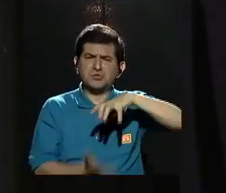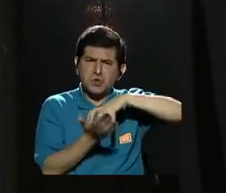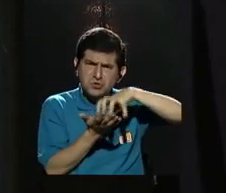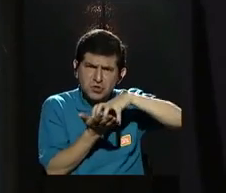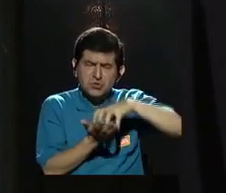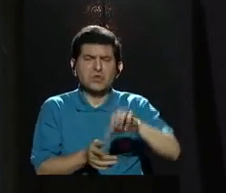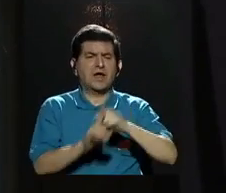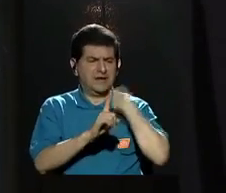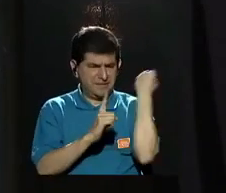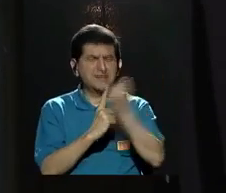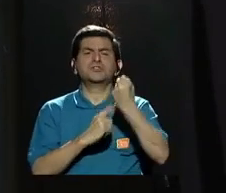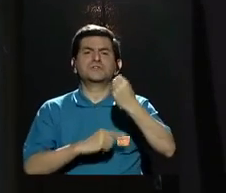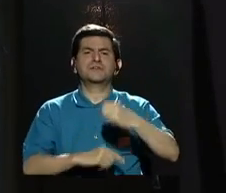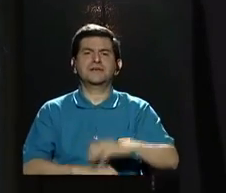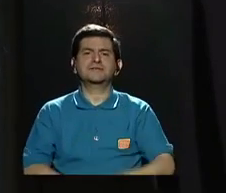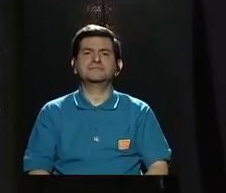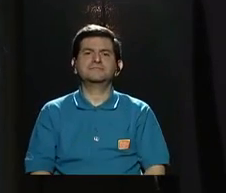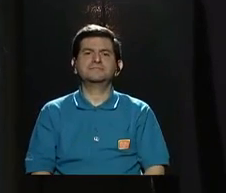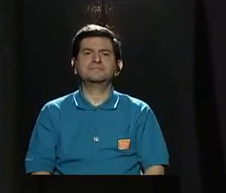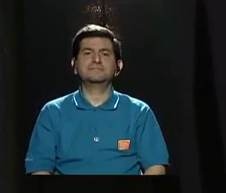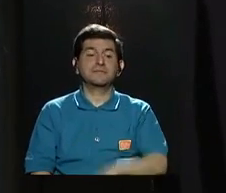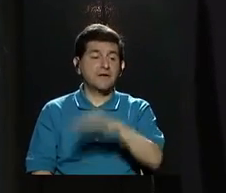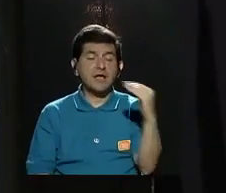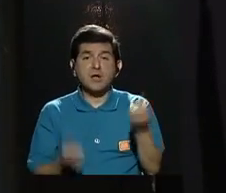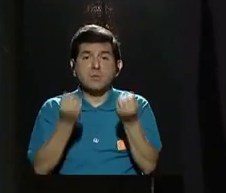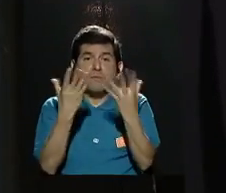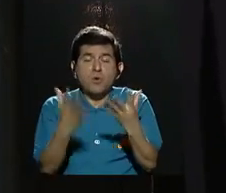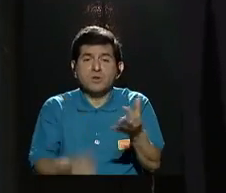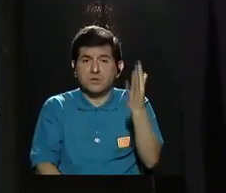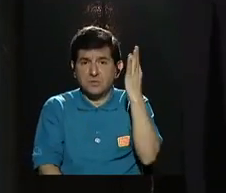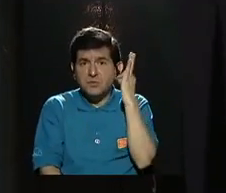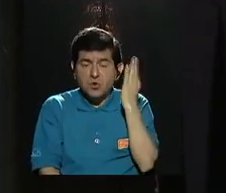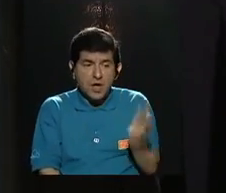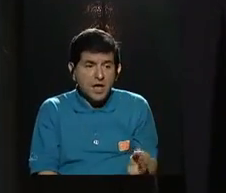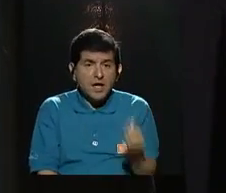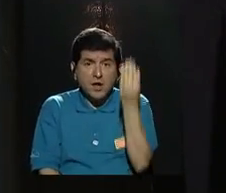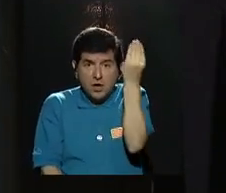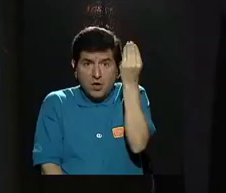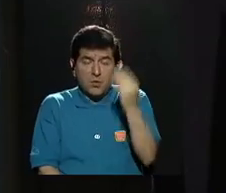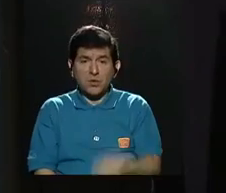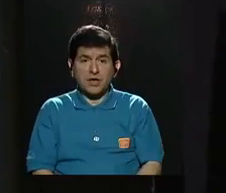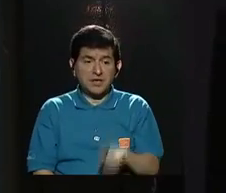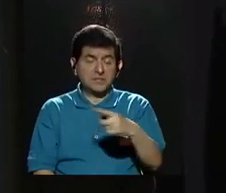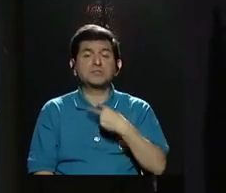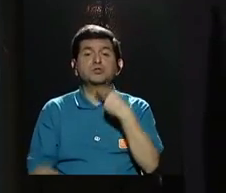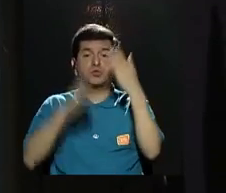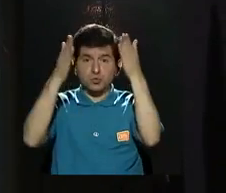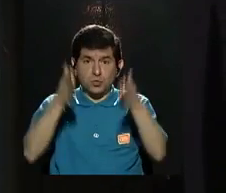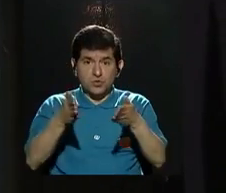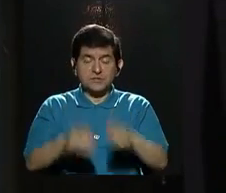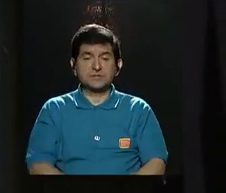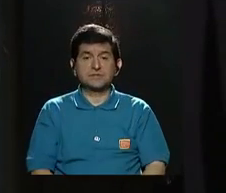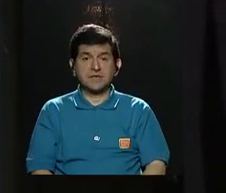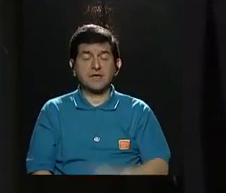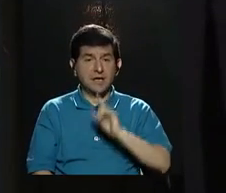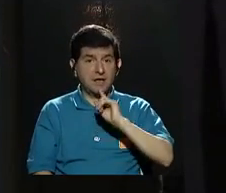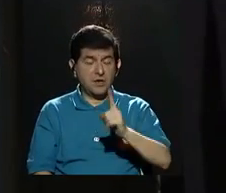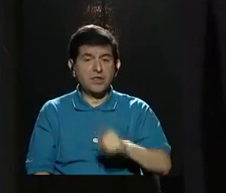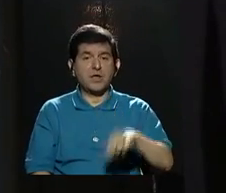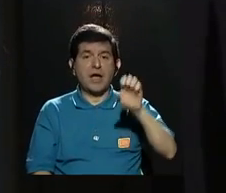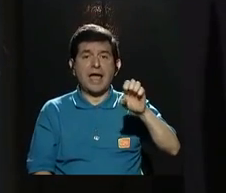many young women in their ranks and among the spokespersons. And I mentioned the name of Emma